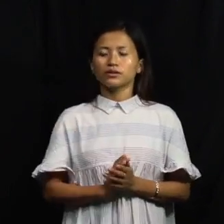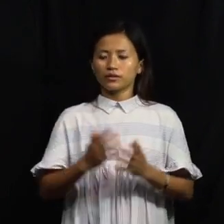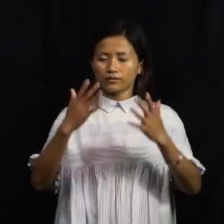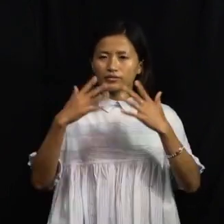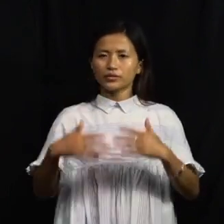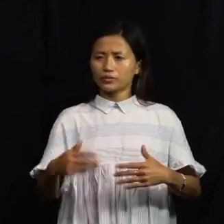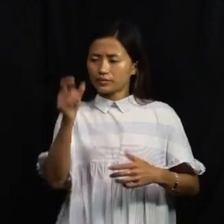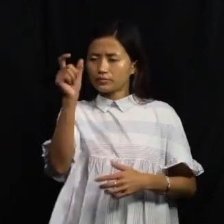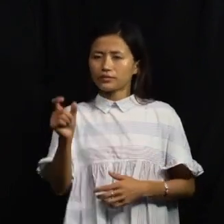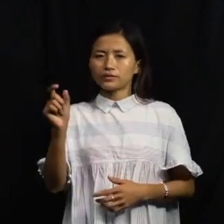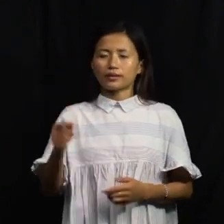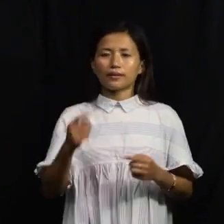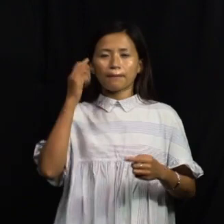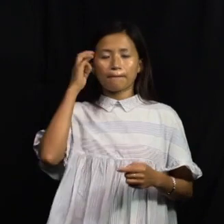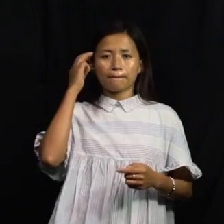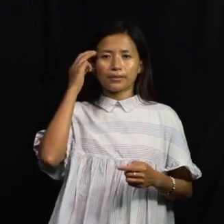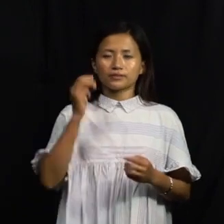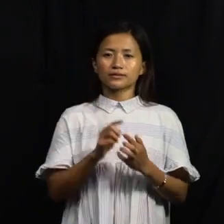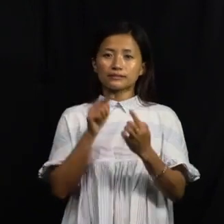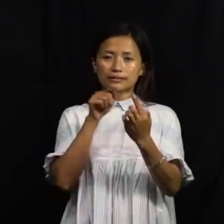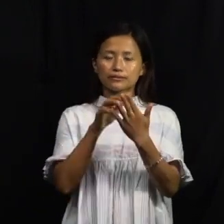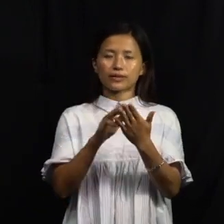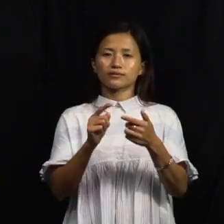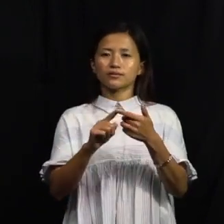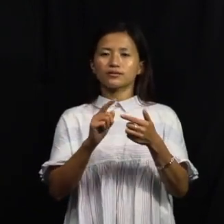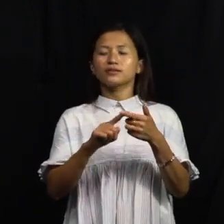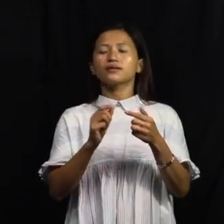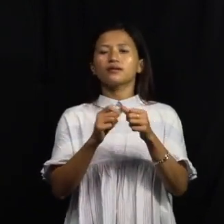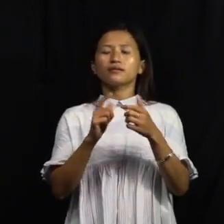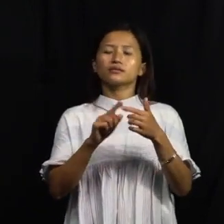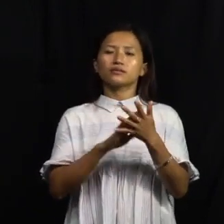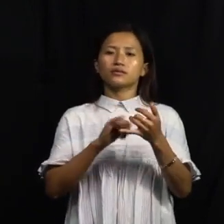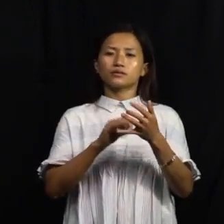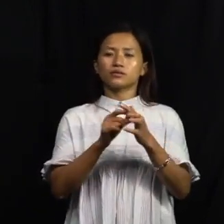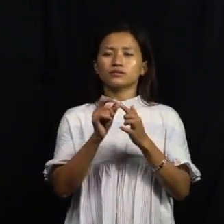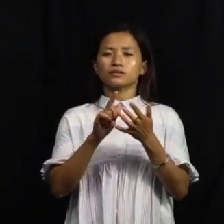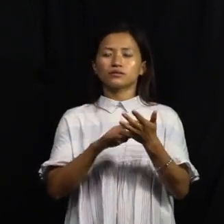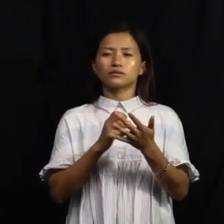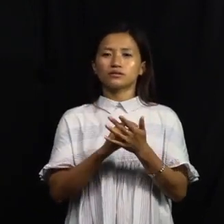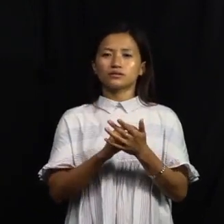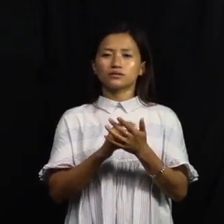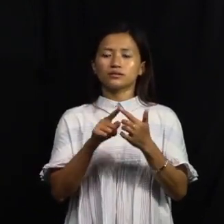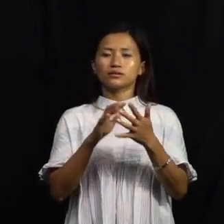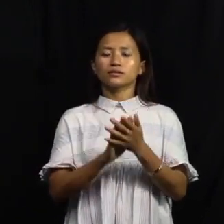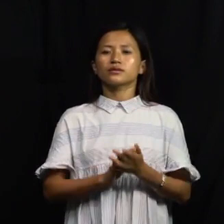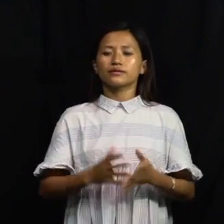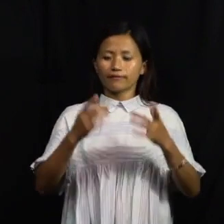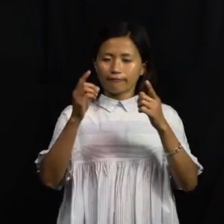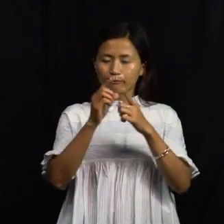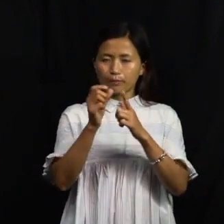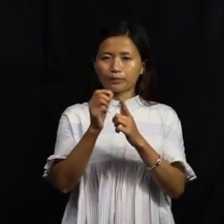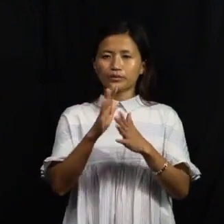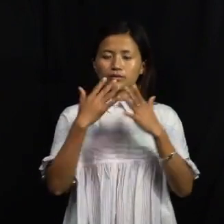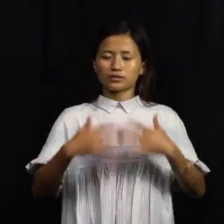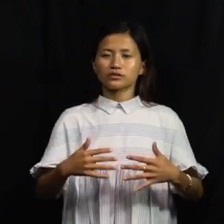have the mental aspects, the social aspects of life, the emotional aspects, right? And the physical aspect and